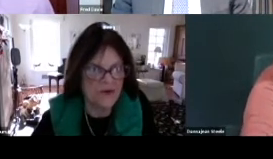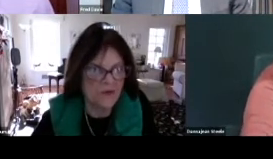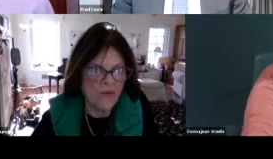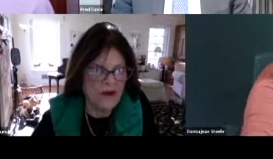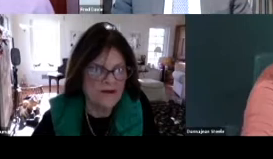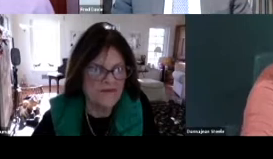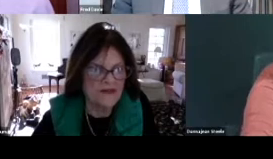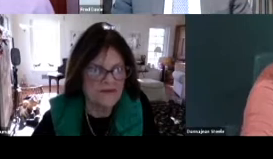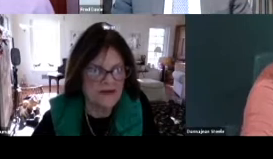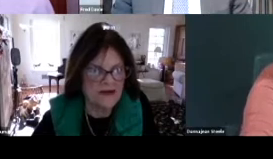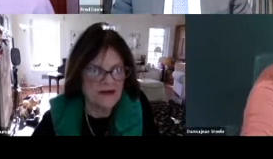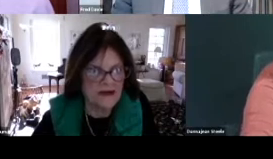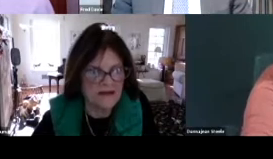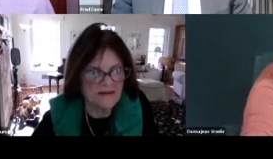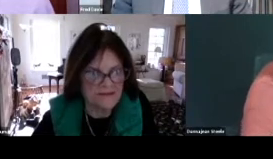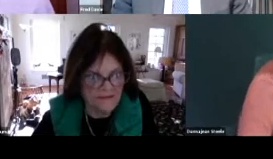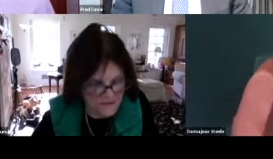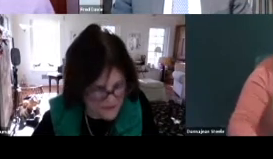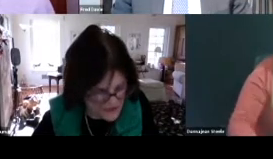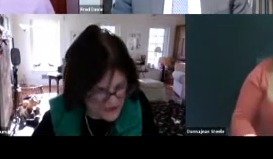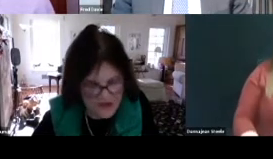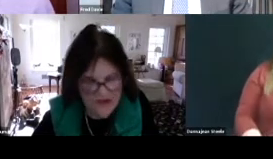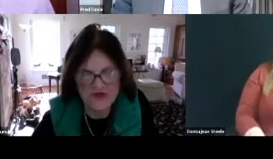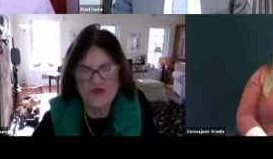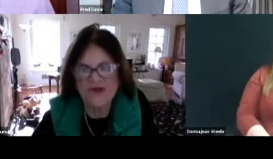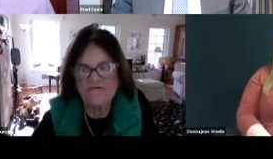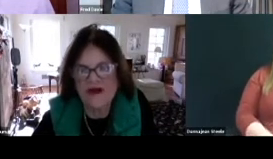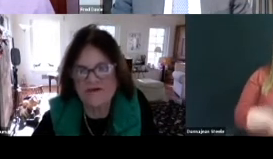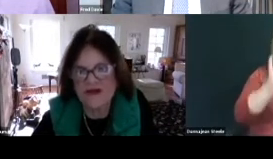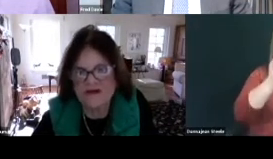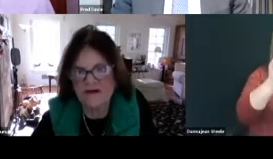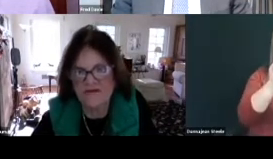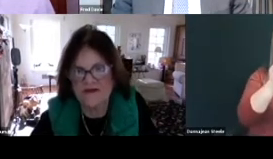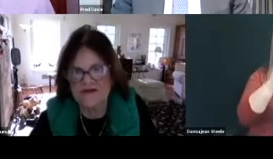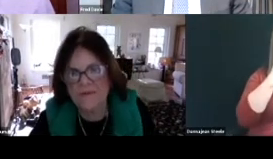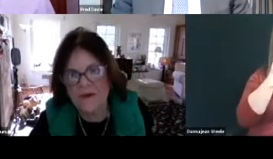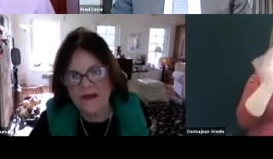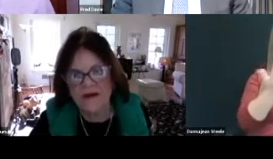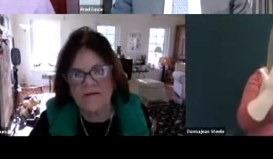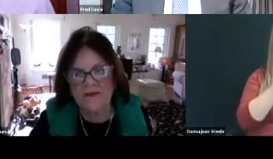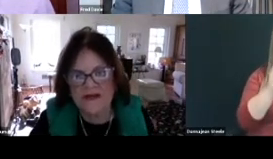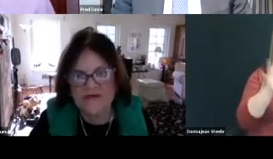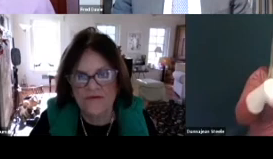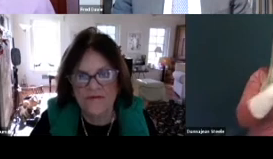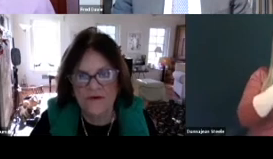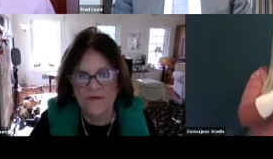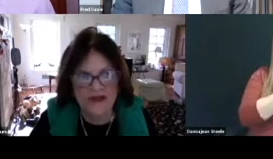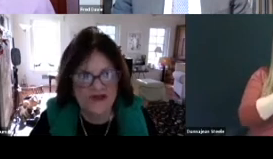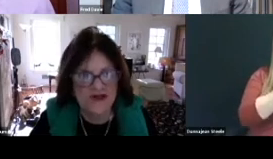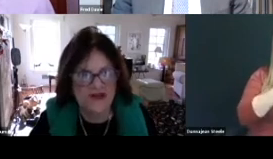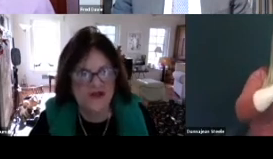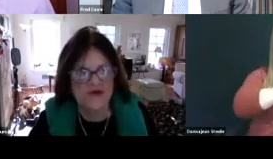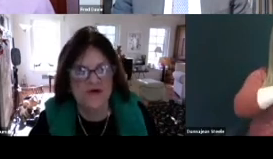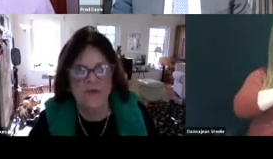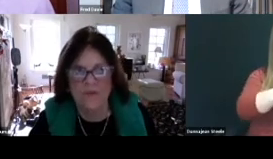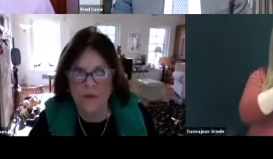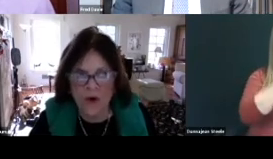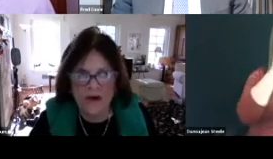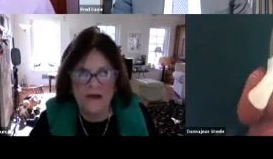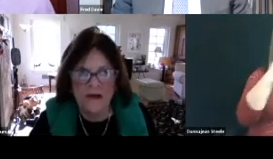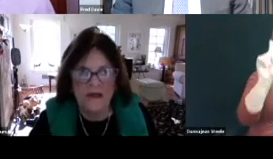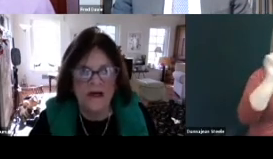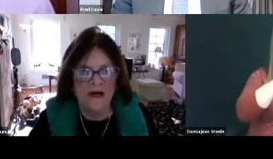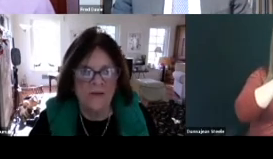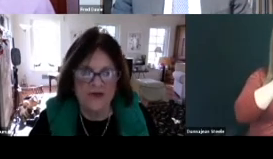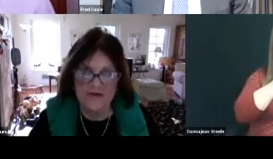is, one, that the Citizens Union Foundation, the Subcommittee on Police Reform, has just issued a